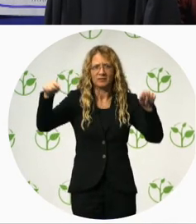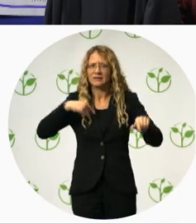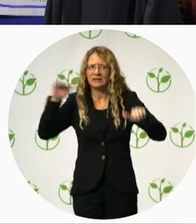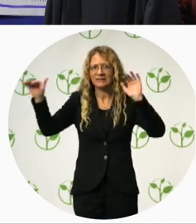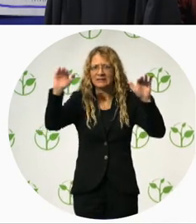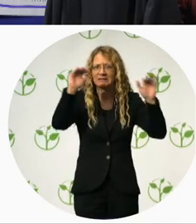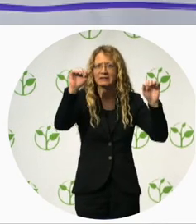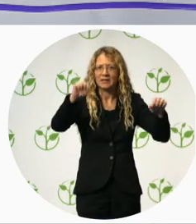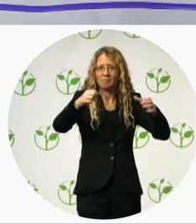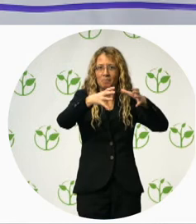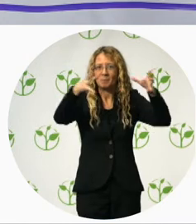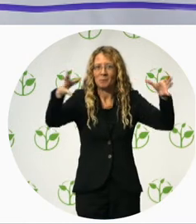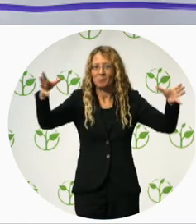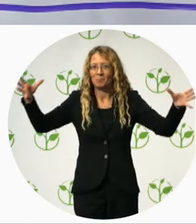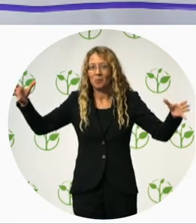everyone.